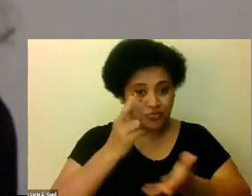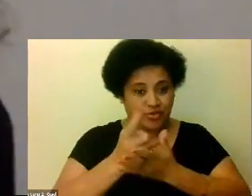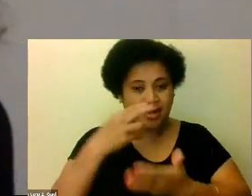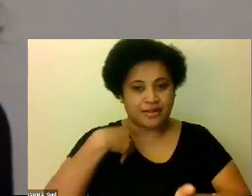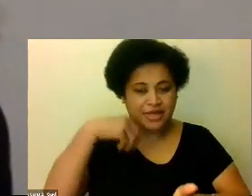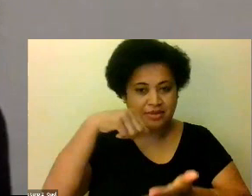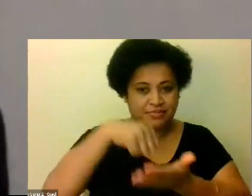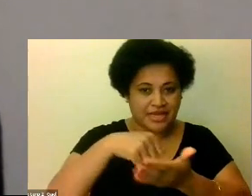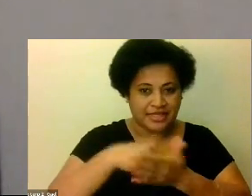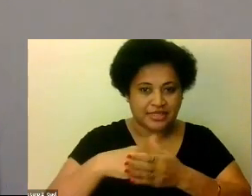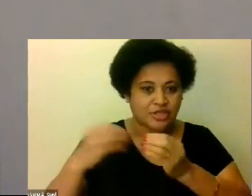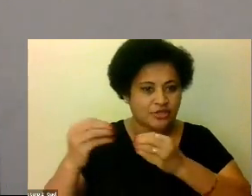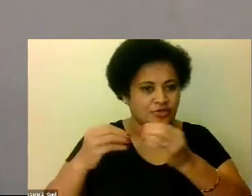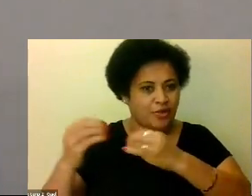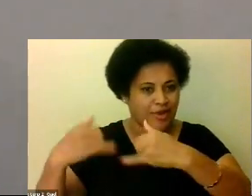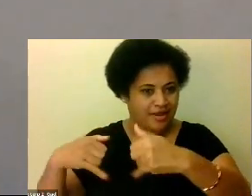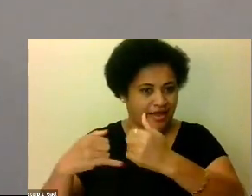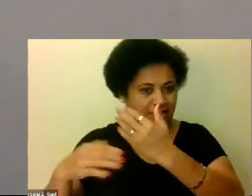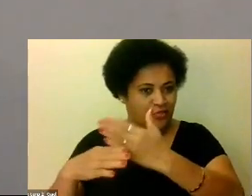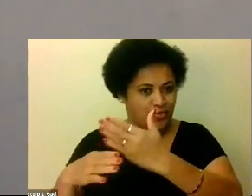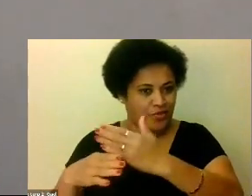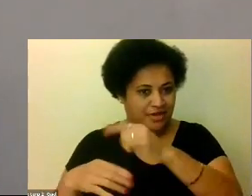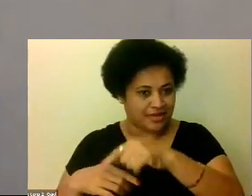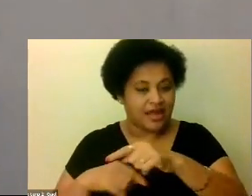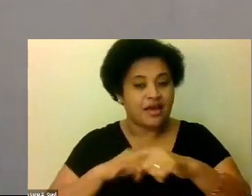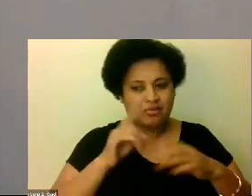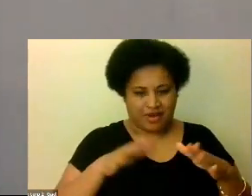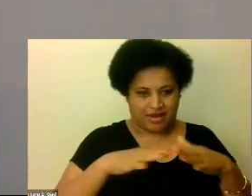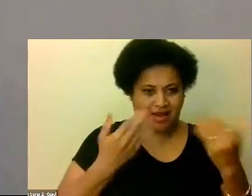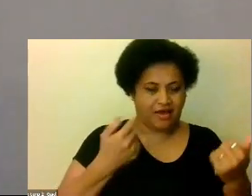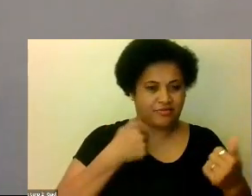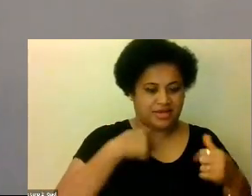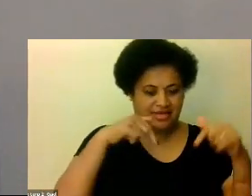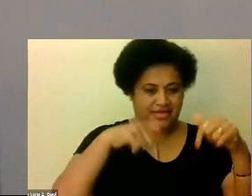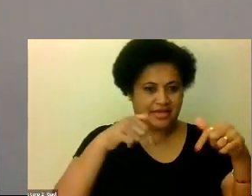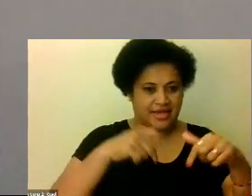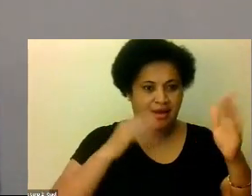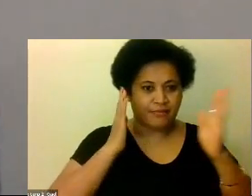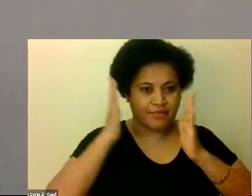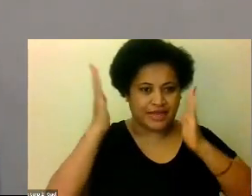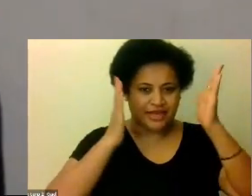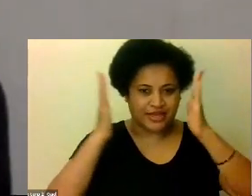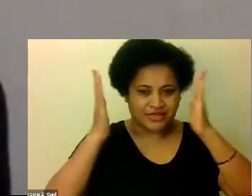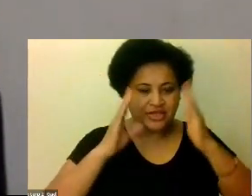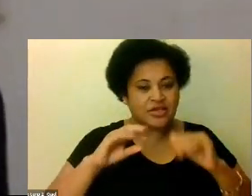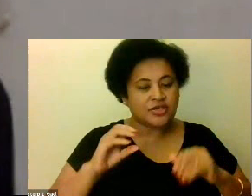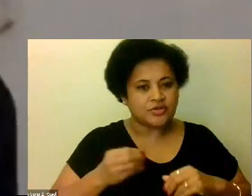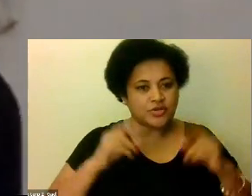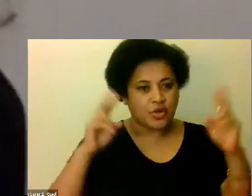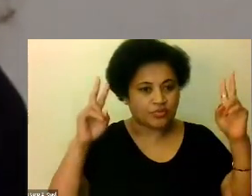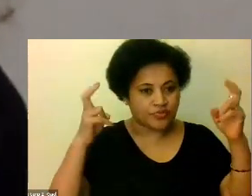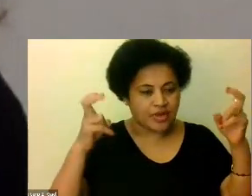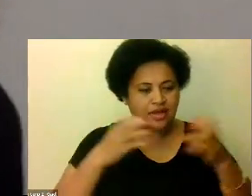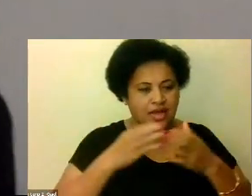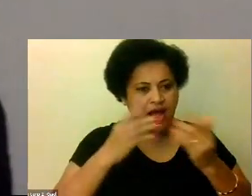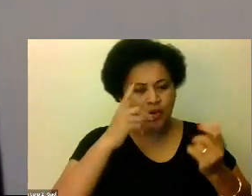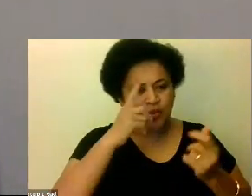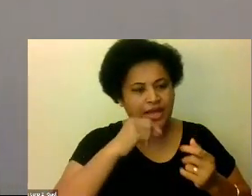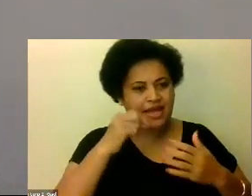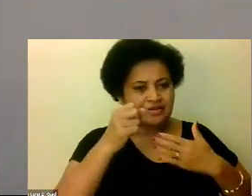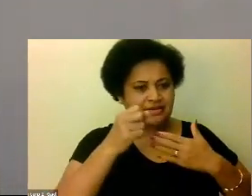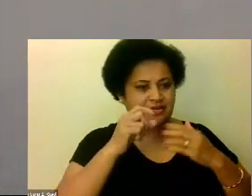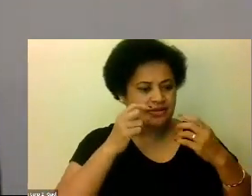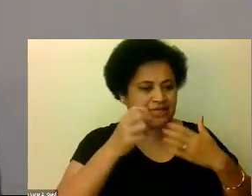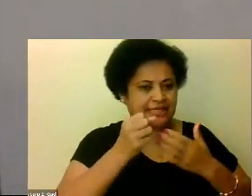and to facilitate this conversation about such an important topic. How can we safeguard human rights in business, and